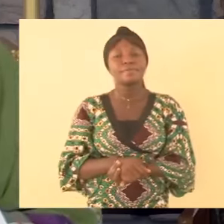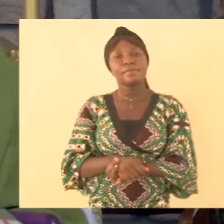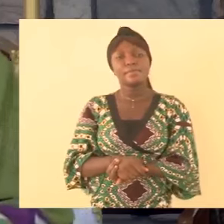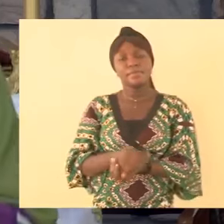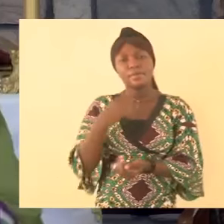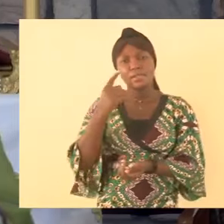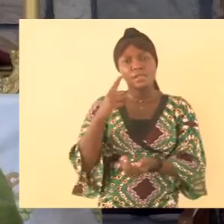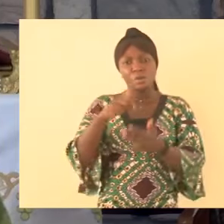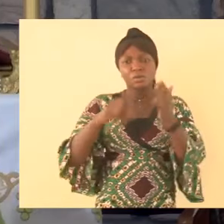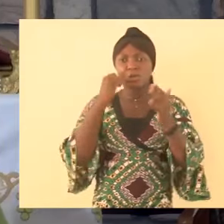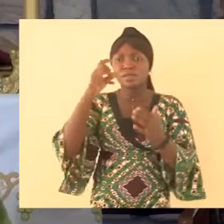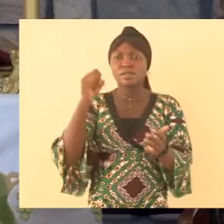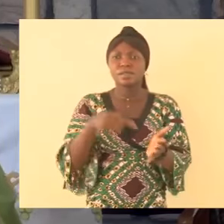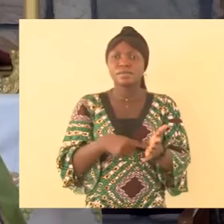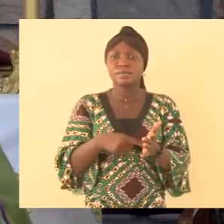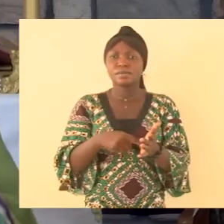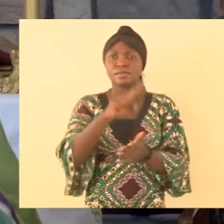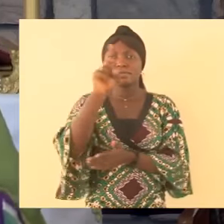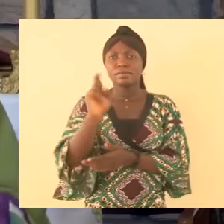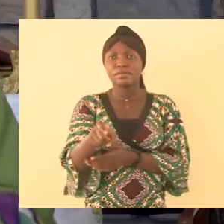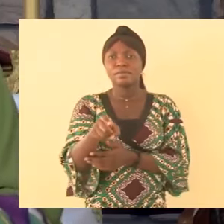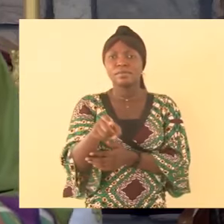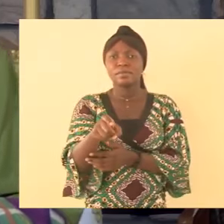I'm saying, what is this?